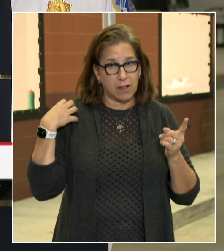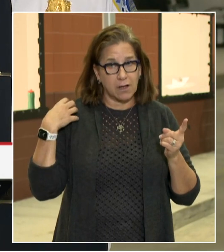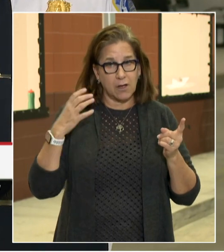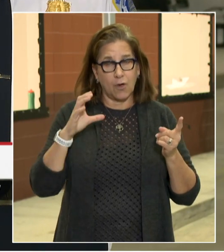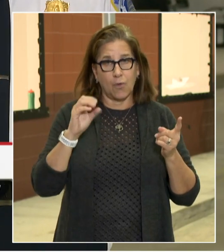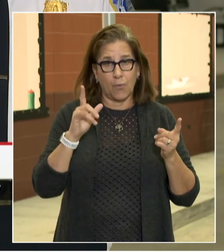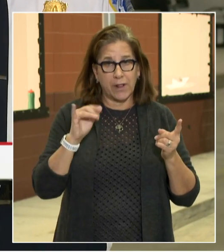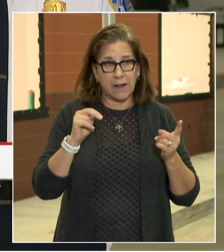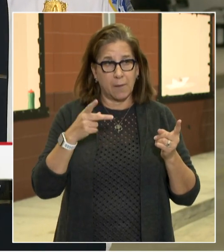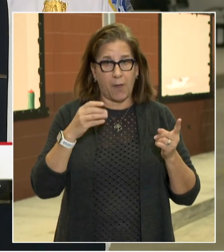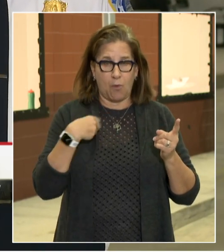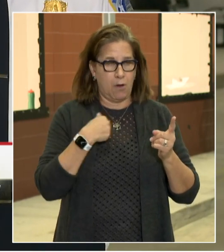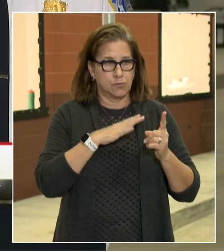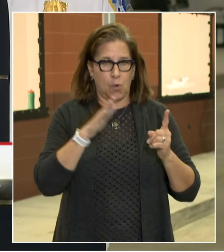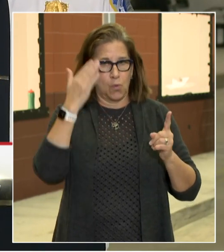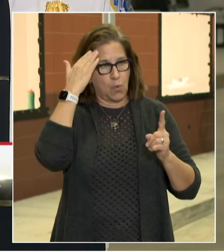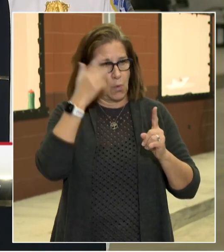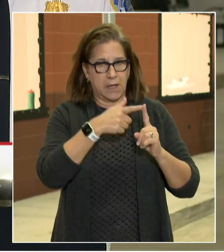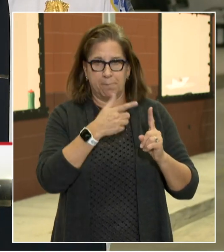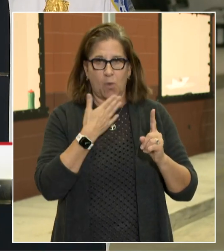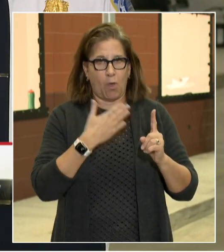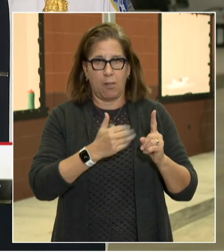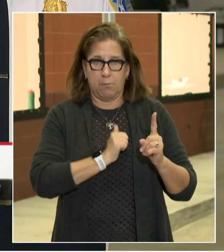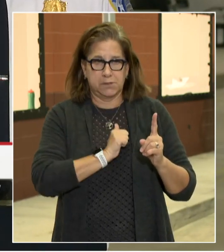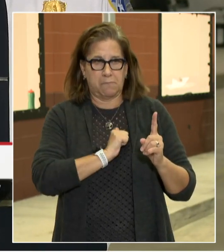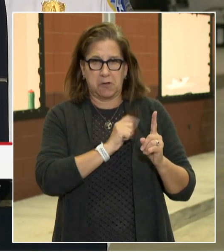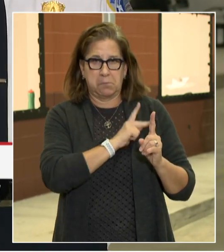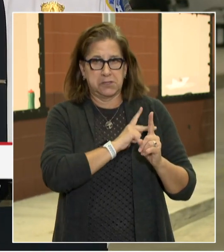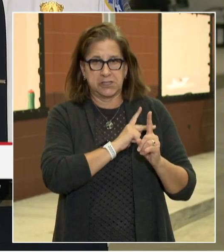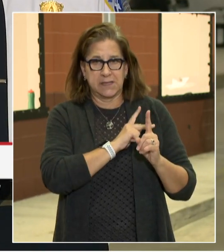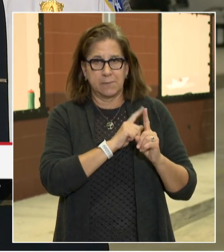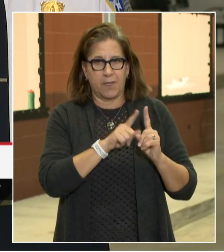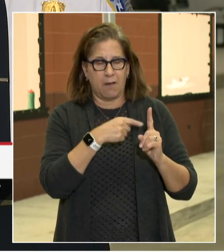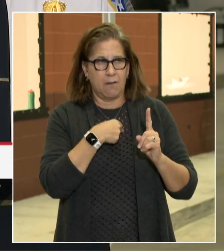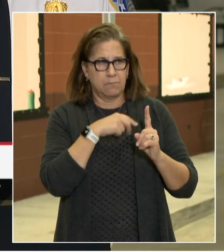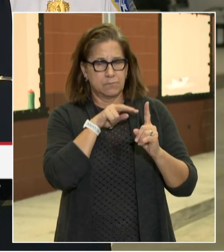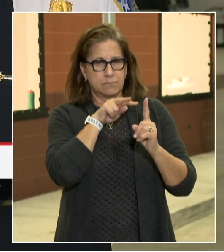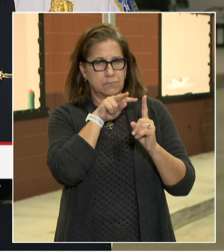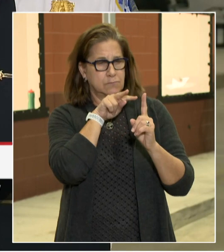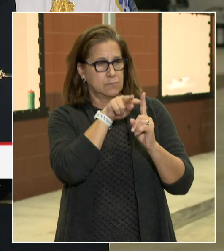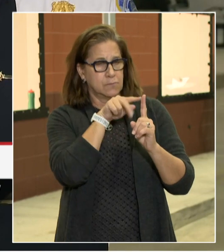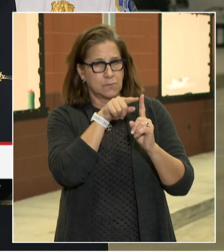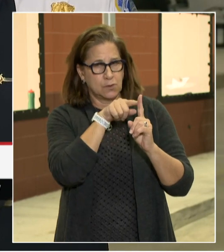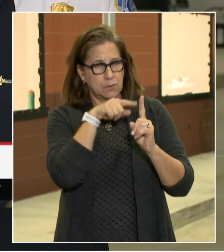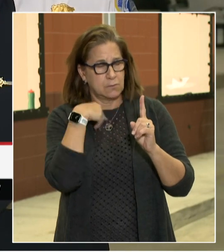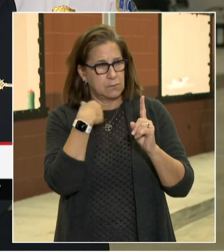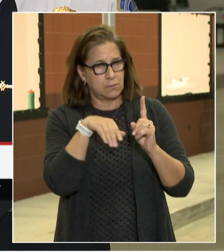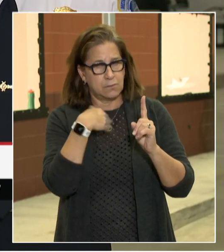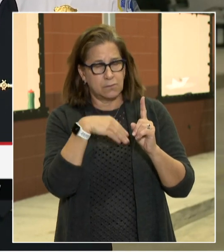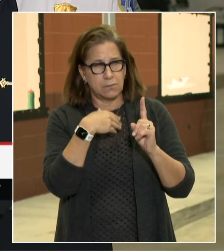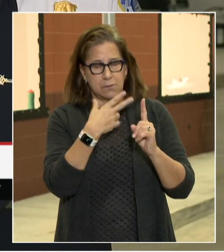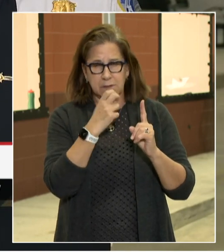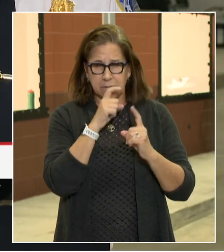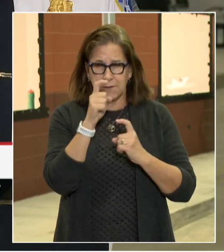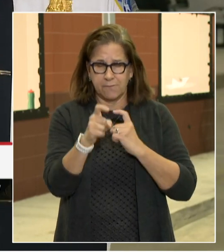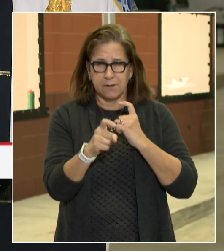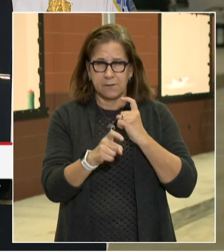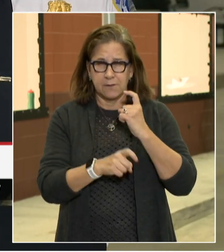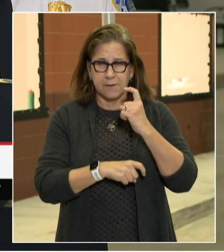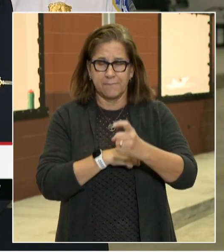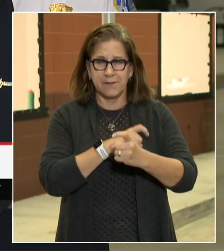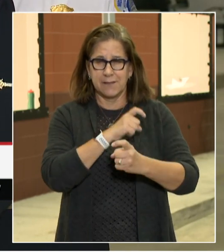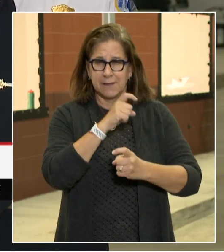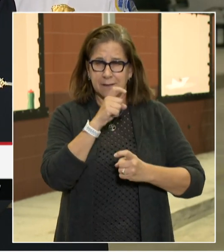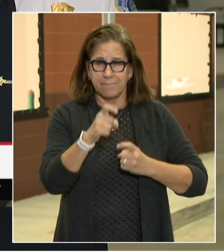with his time and attention and talking about leadership for young people, but also how to